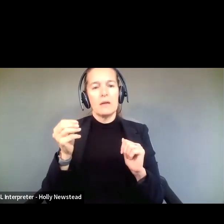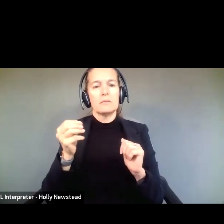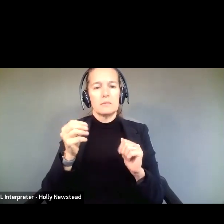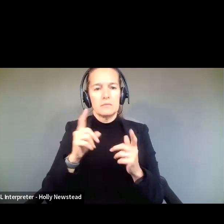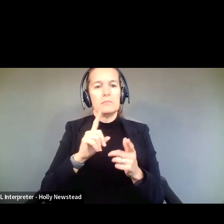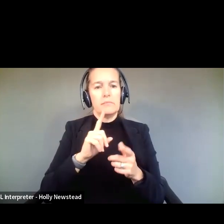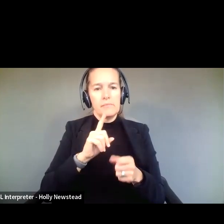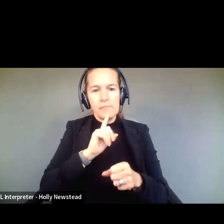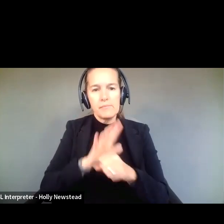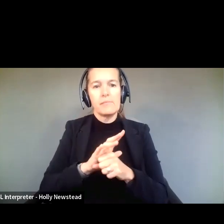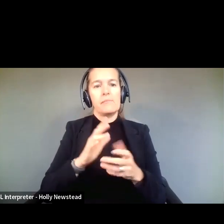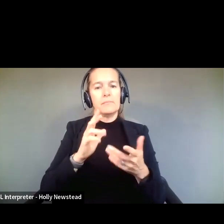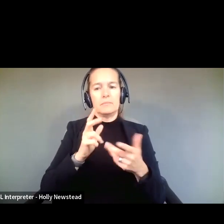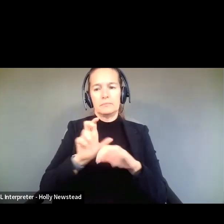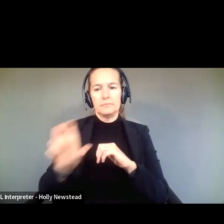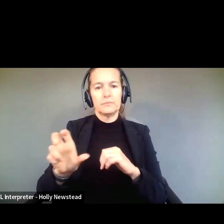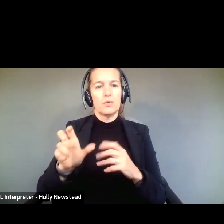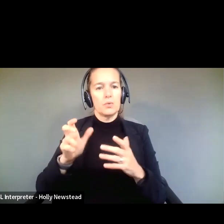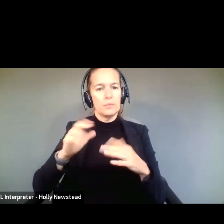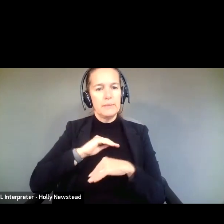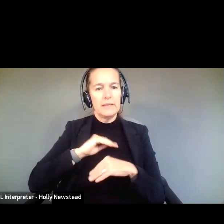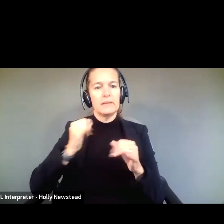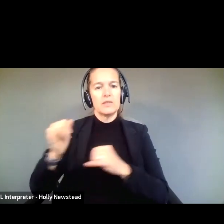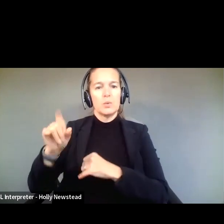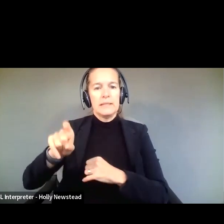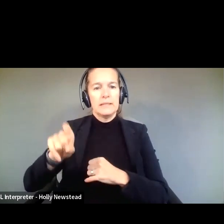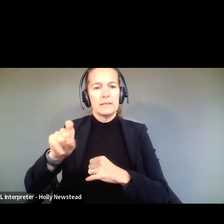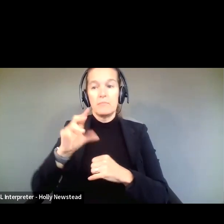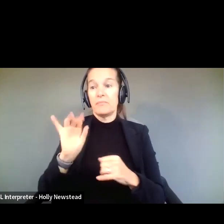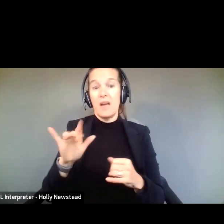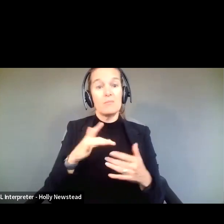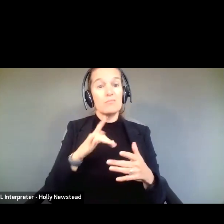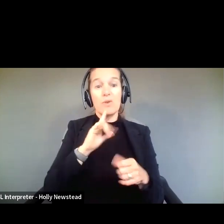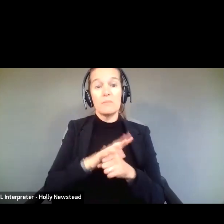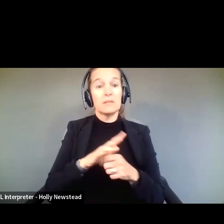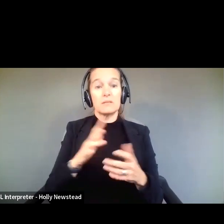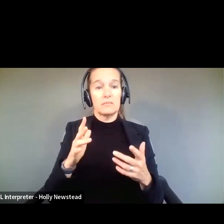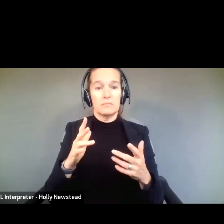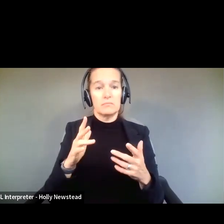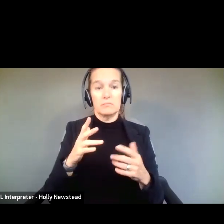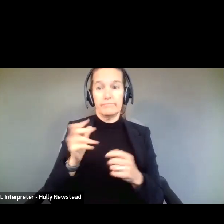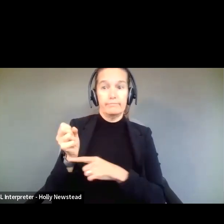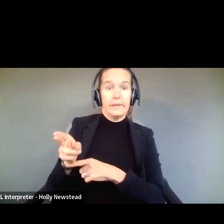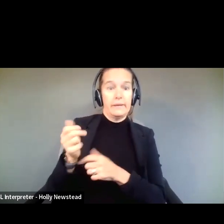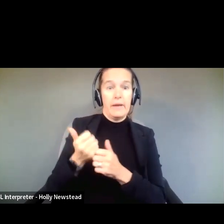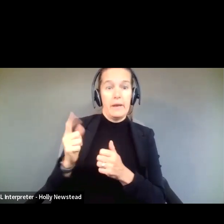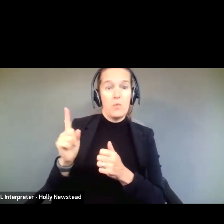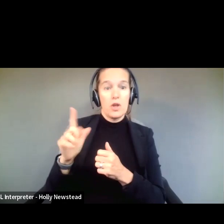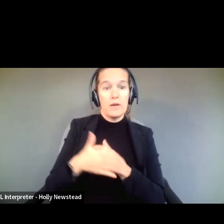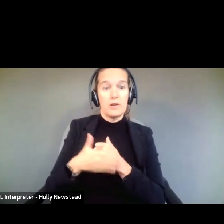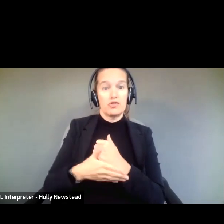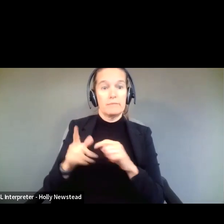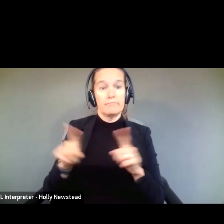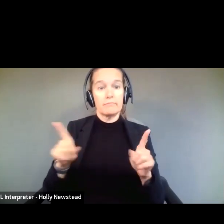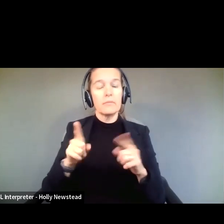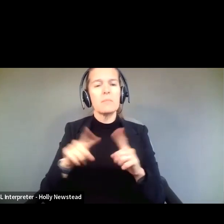entitlement to meet individual needs. And this promise is still unparalleled anywhere else in the country. There's something more though, and something very